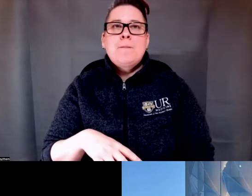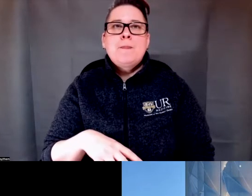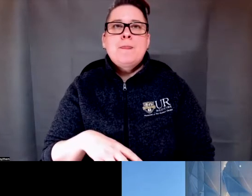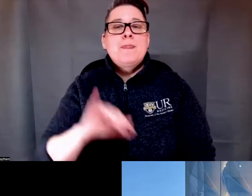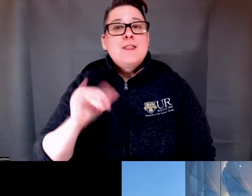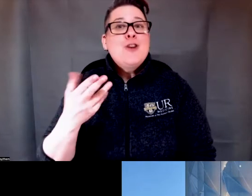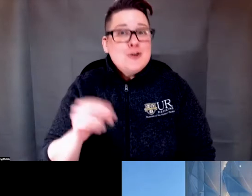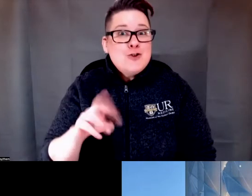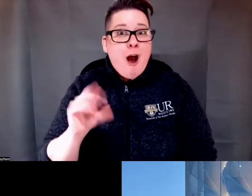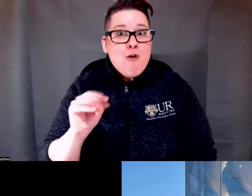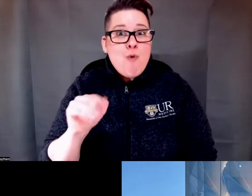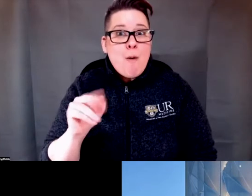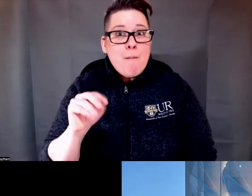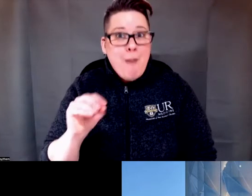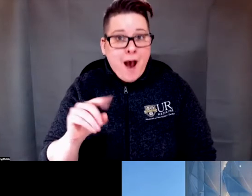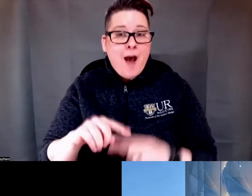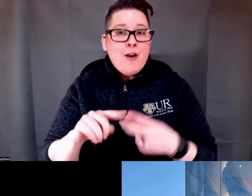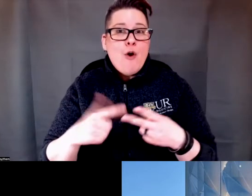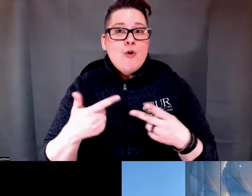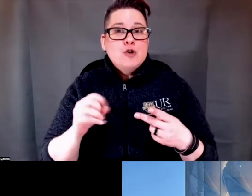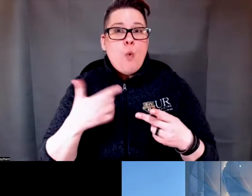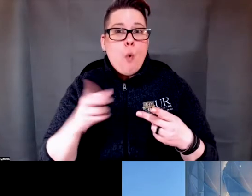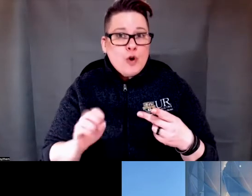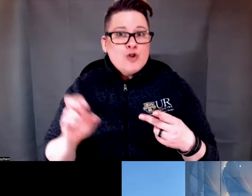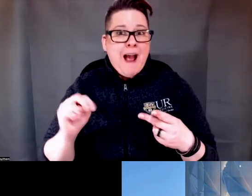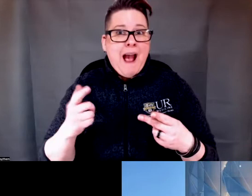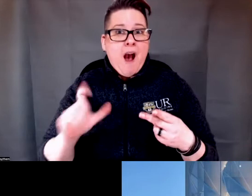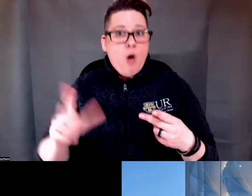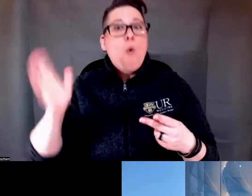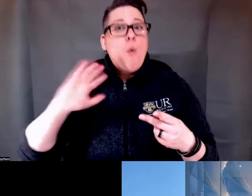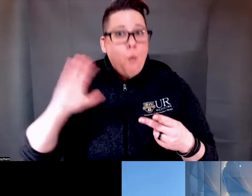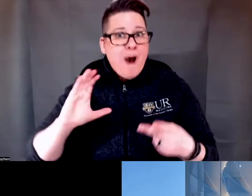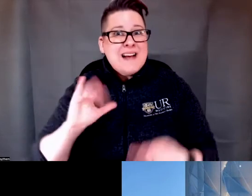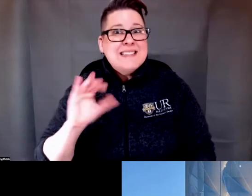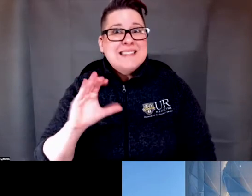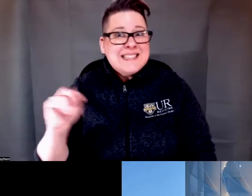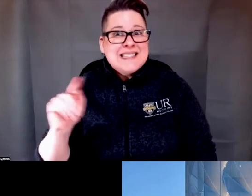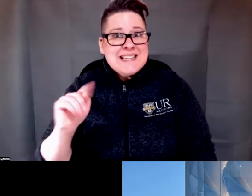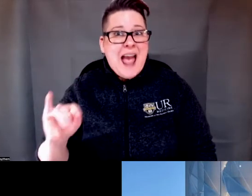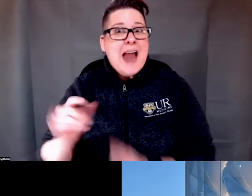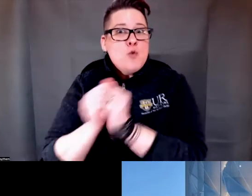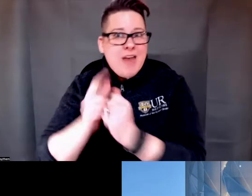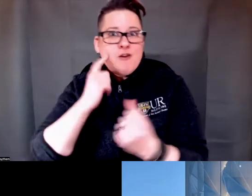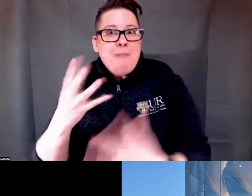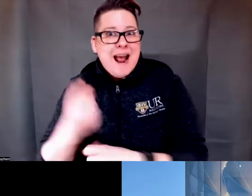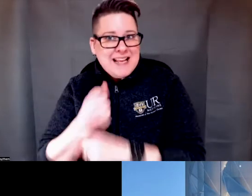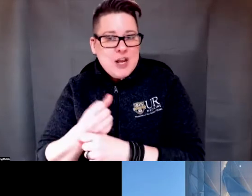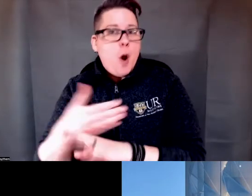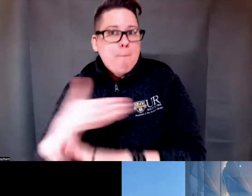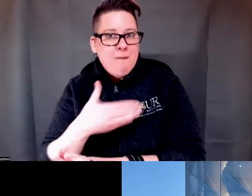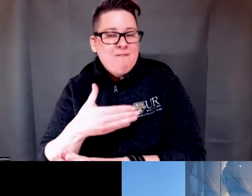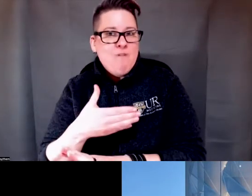John Romano and George Engel was at Cincinnati together for several years before they were